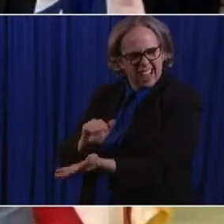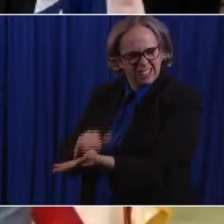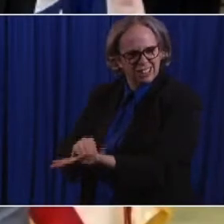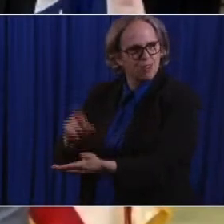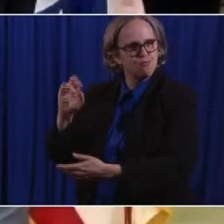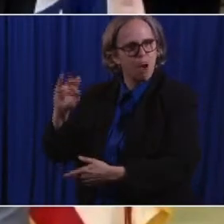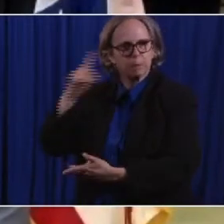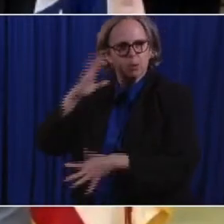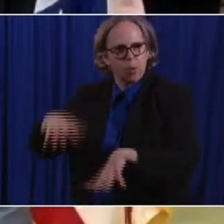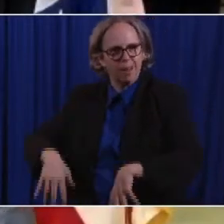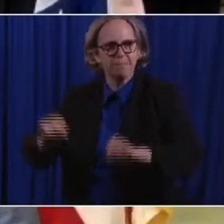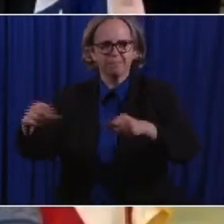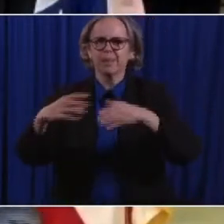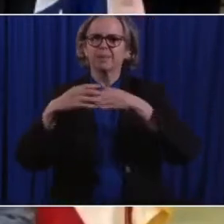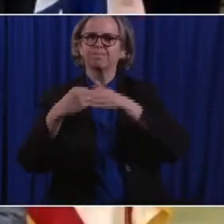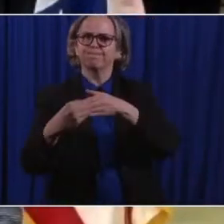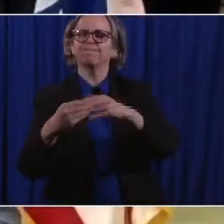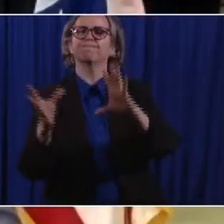on here, and